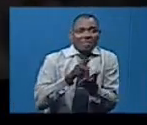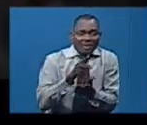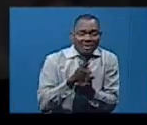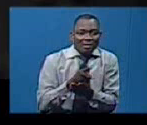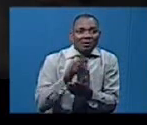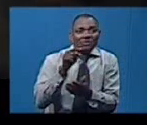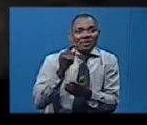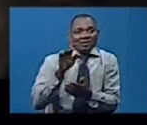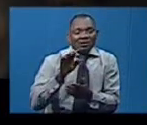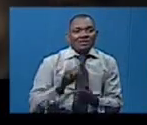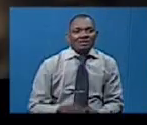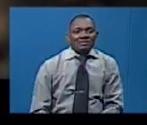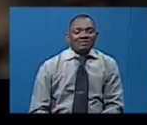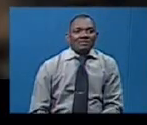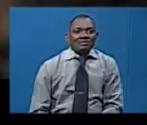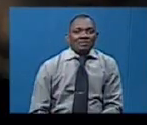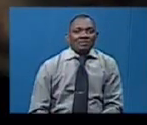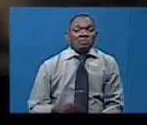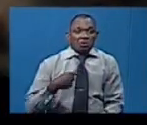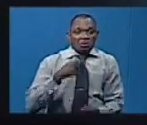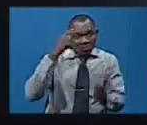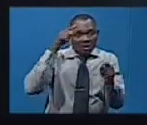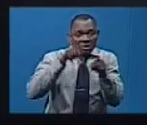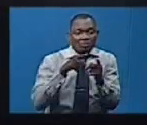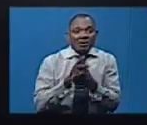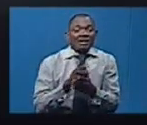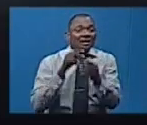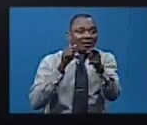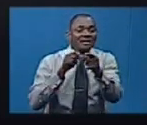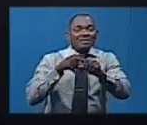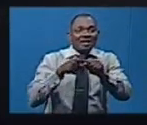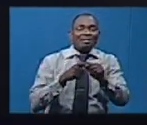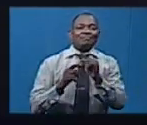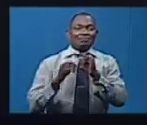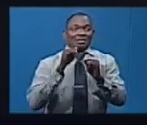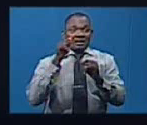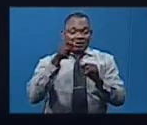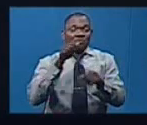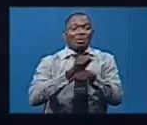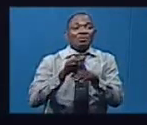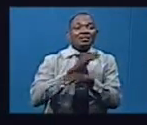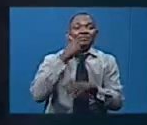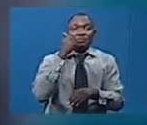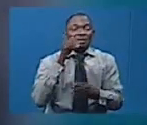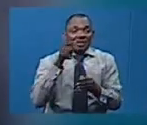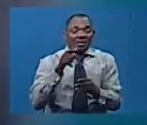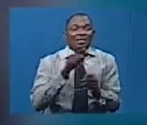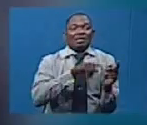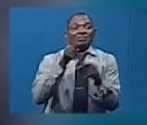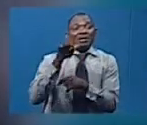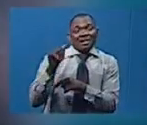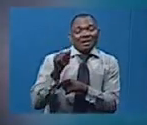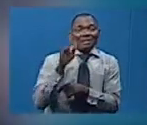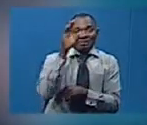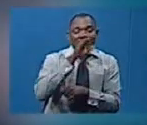her 20 Ghana cedis. We agreed. She admits that she is a prostitute and that she came to Accra